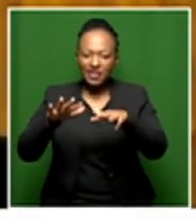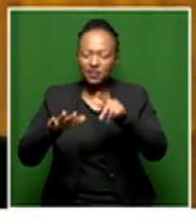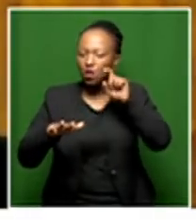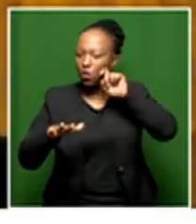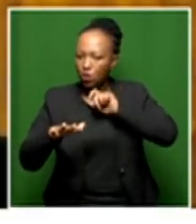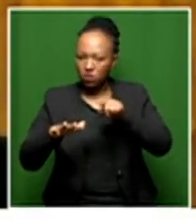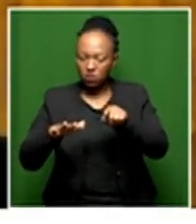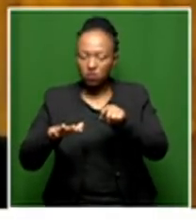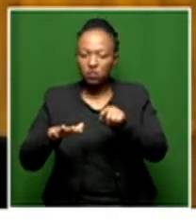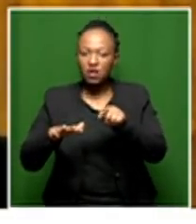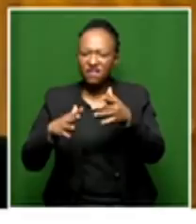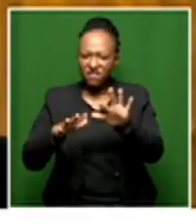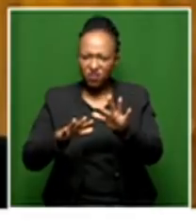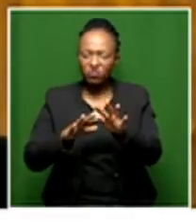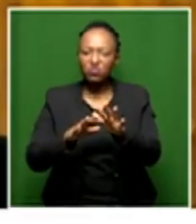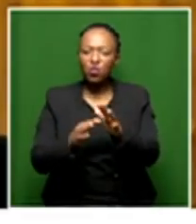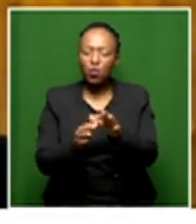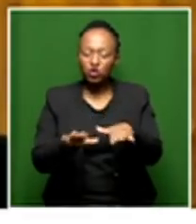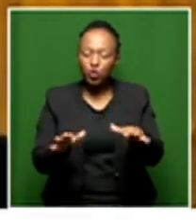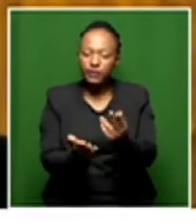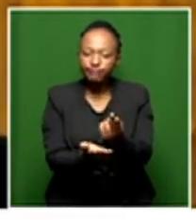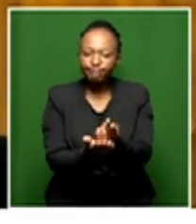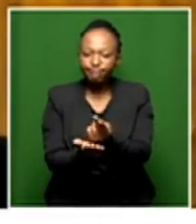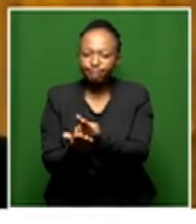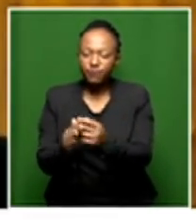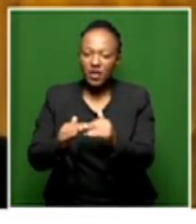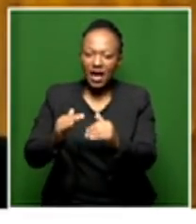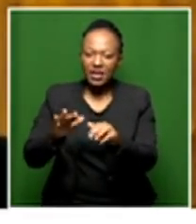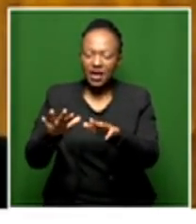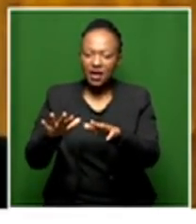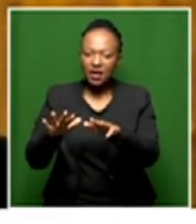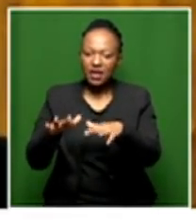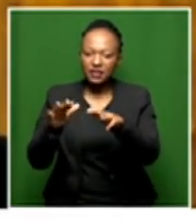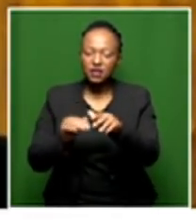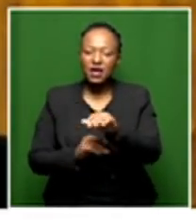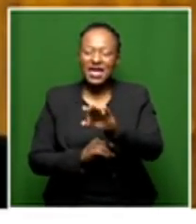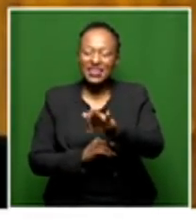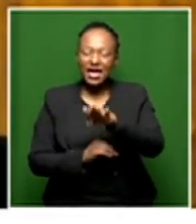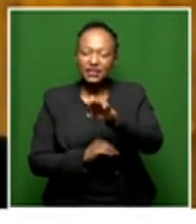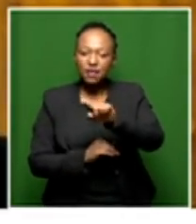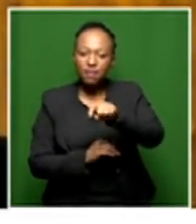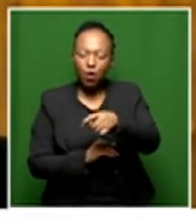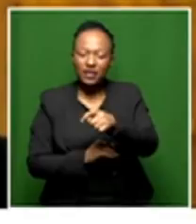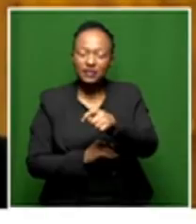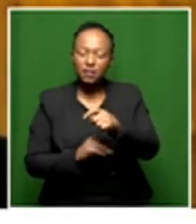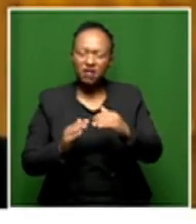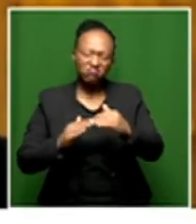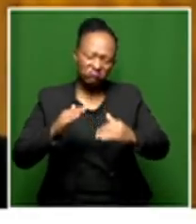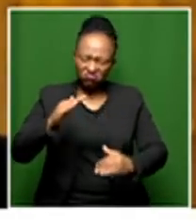old. The incidence of admission among children aged below 19 was 13.3 times